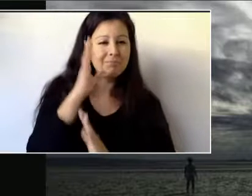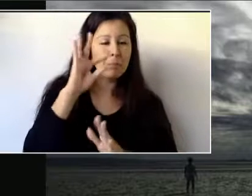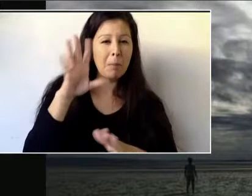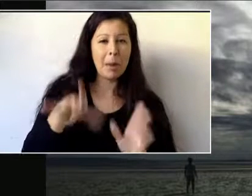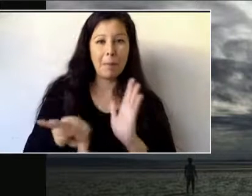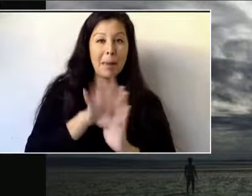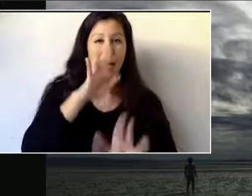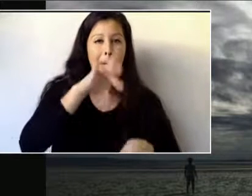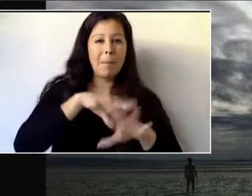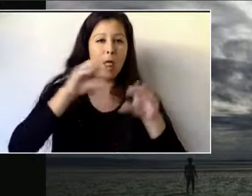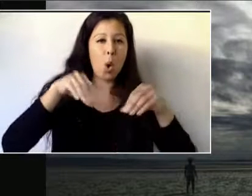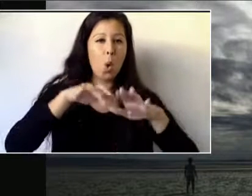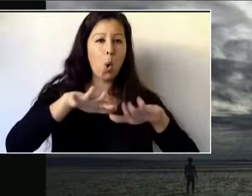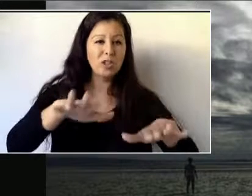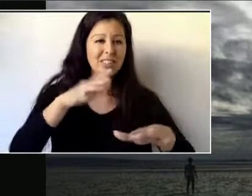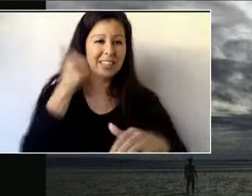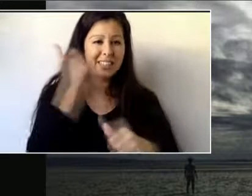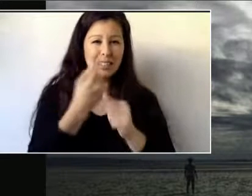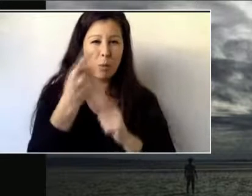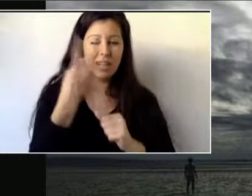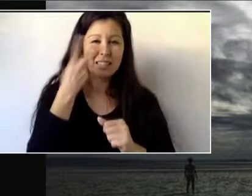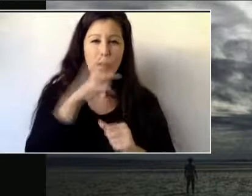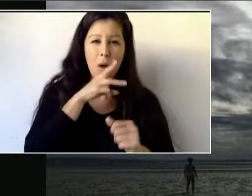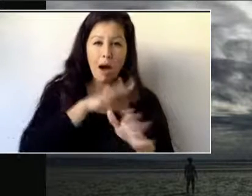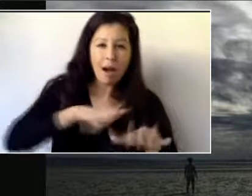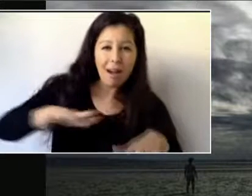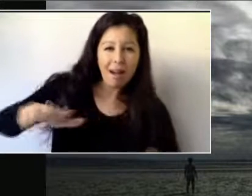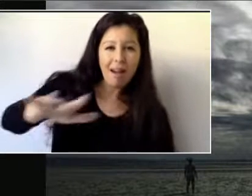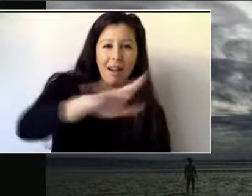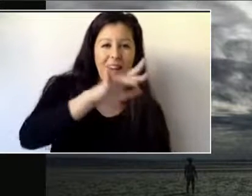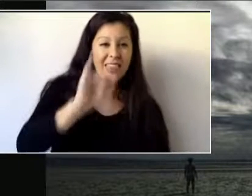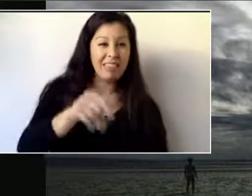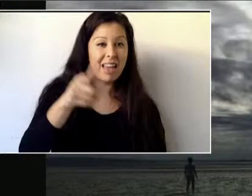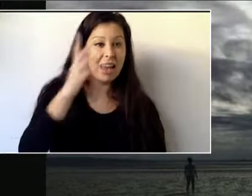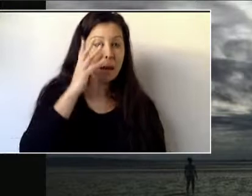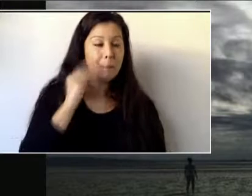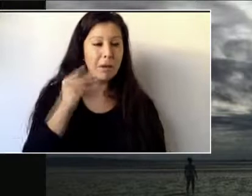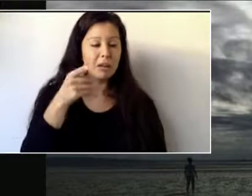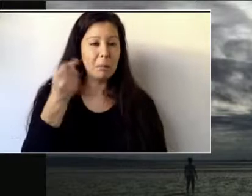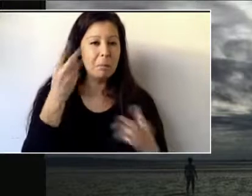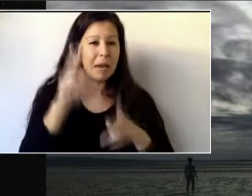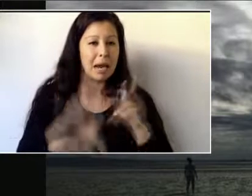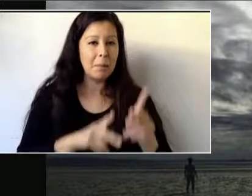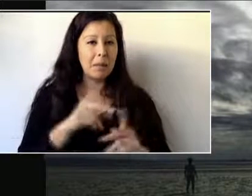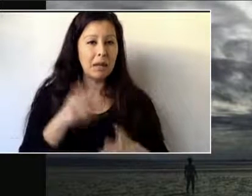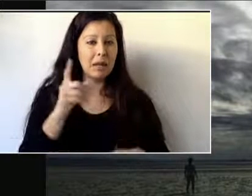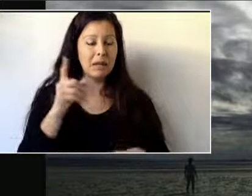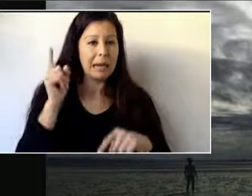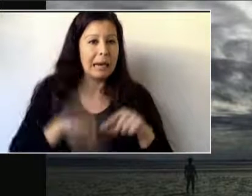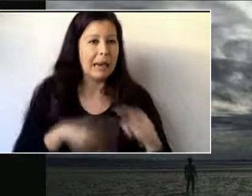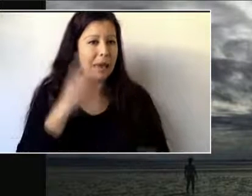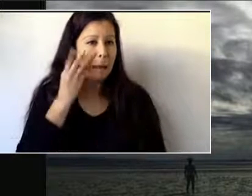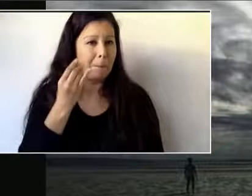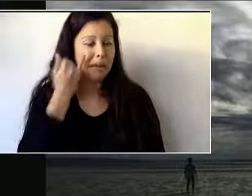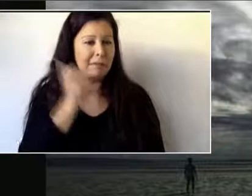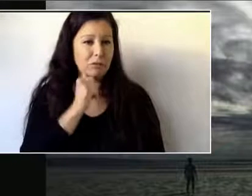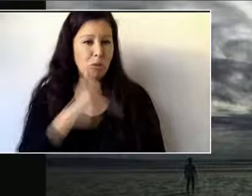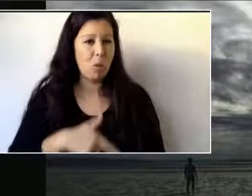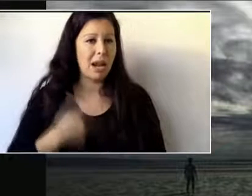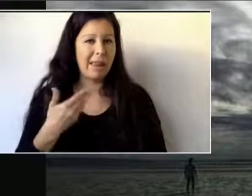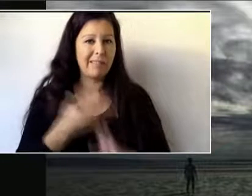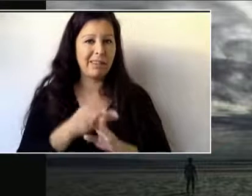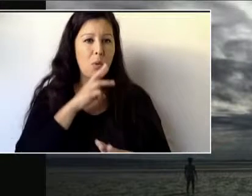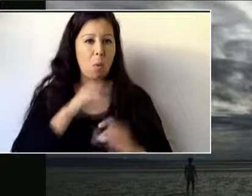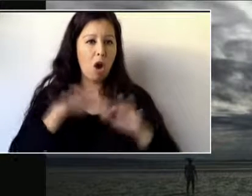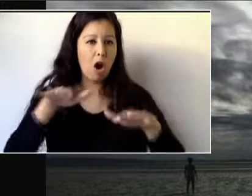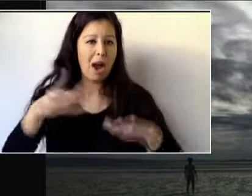ocean somewhere where you can see water all around. And that's like an experience that, you know, many people can't experience if you don't live by an ocean